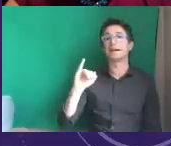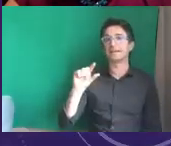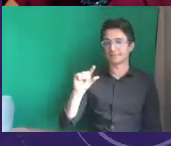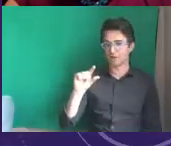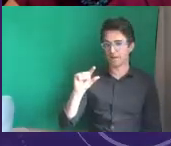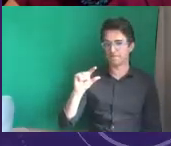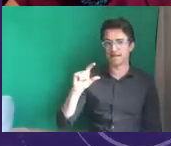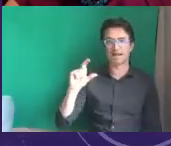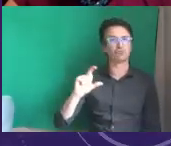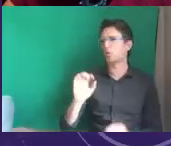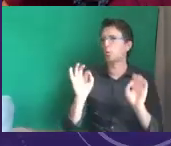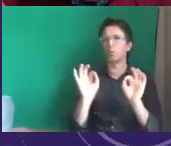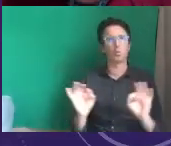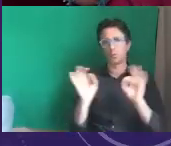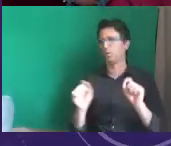okay, next slide.